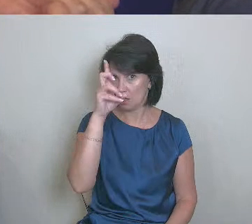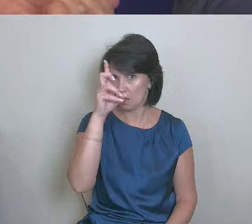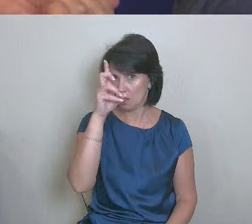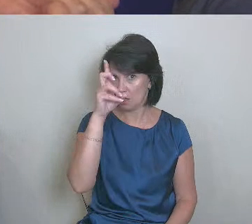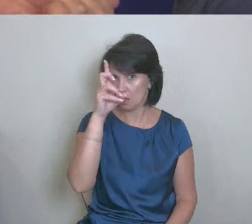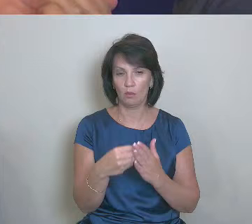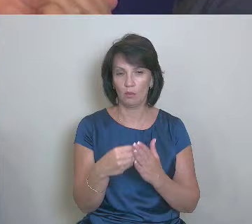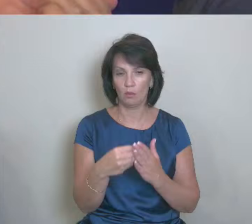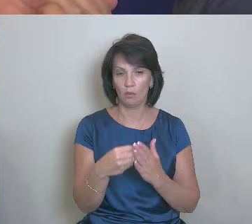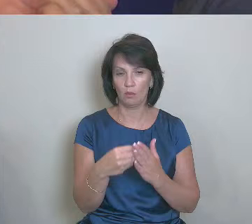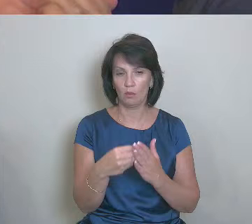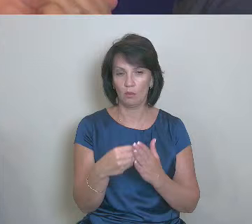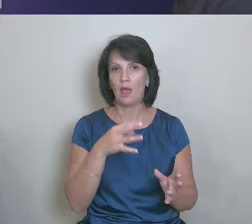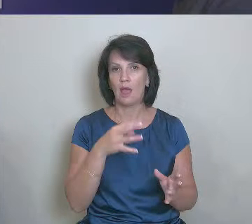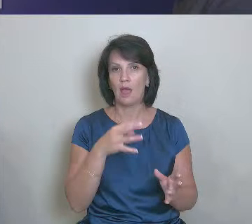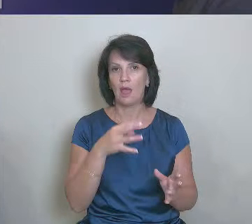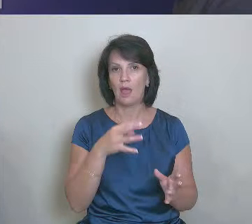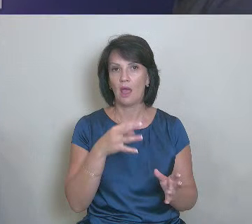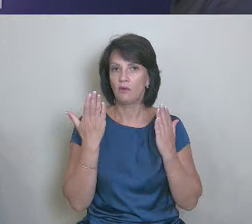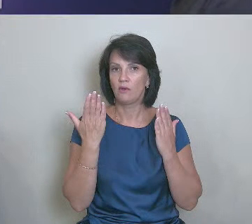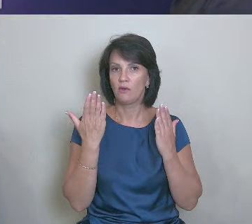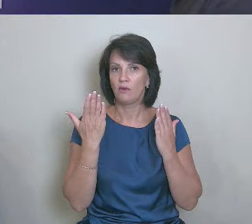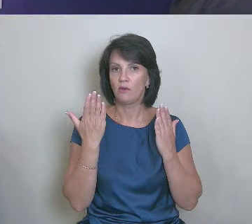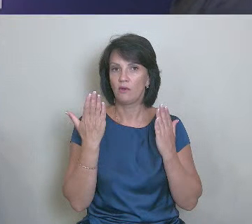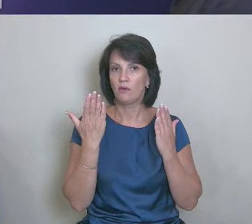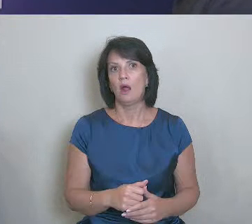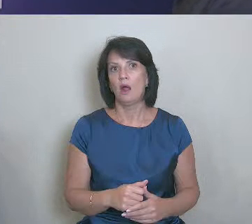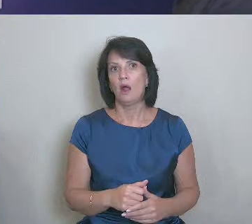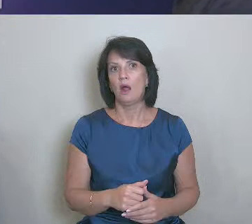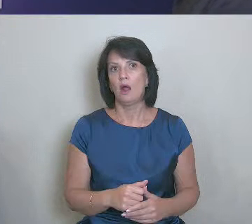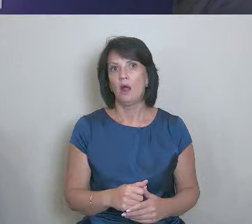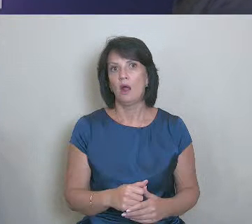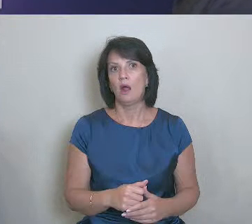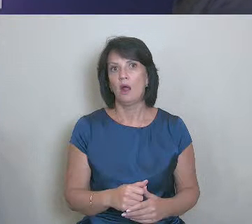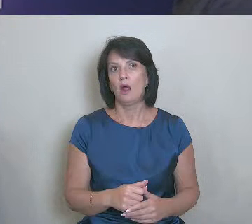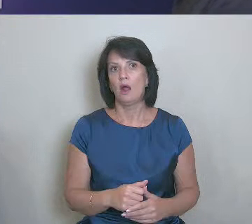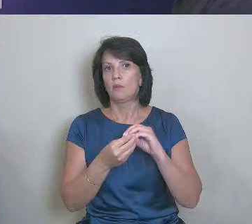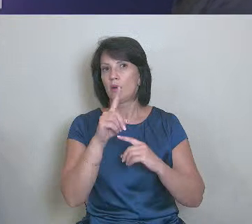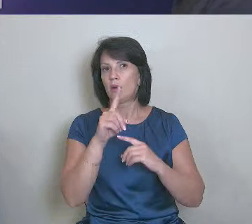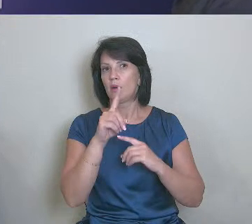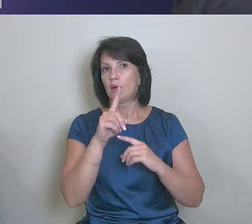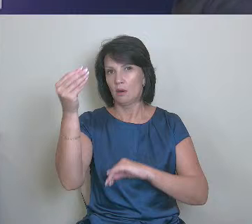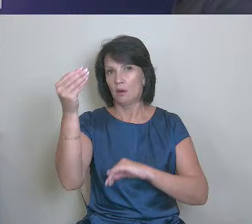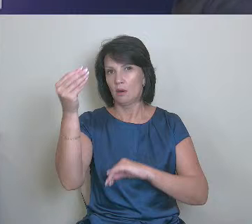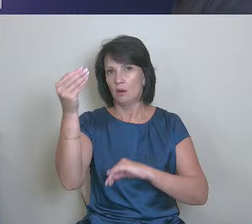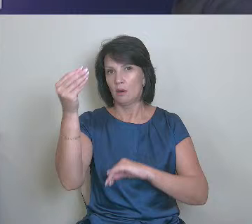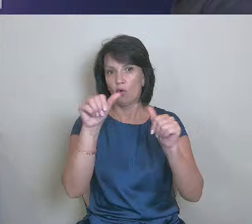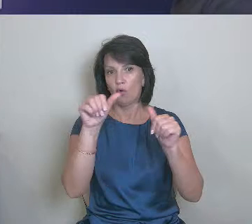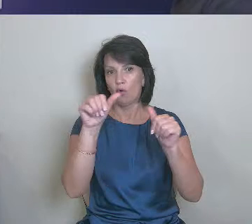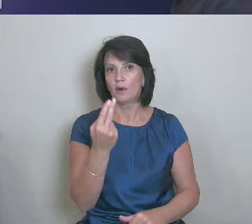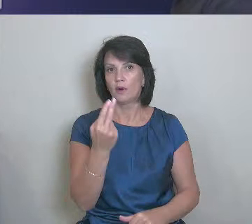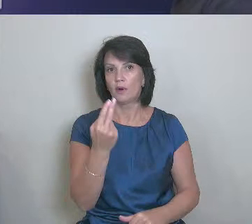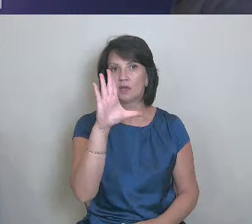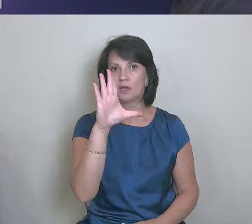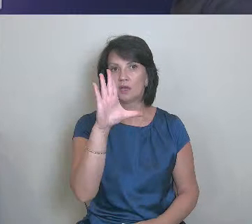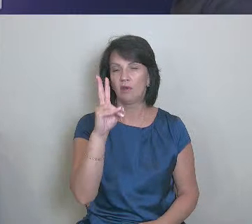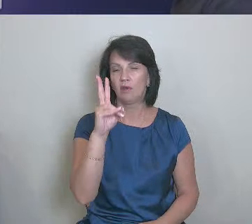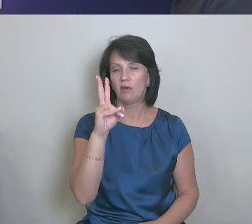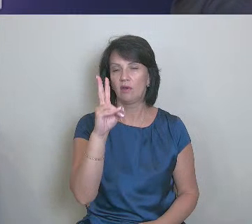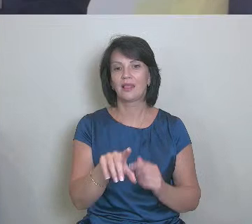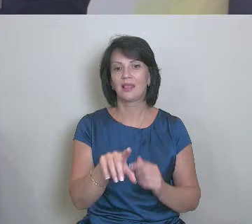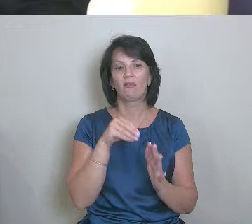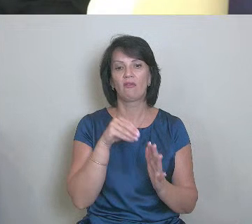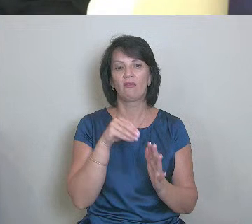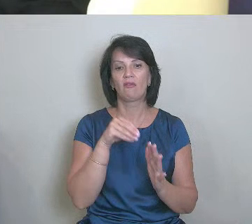states that if remuneration is provided not from the respective funds allocated for that, then they can face